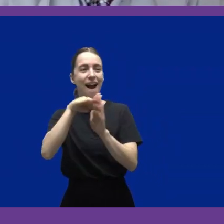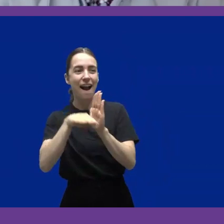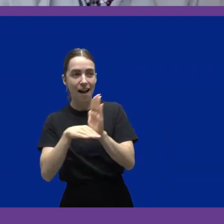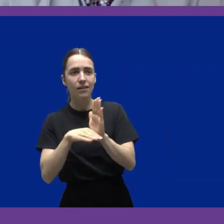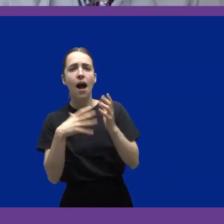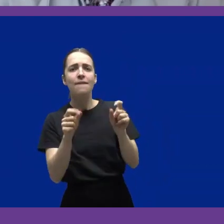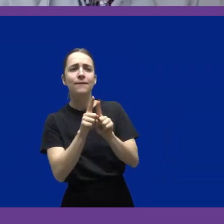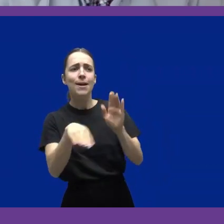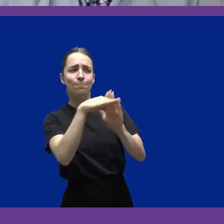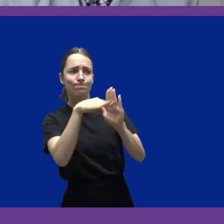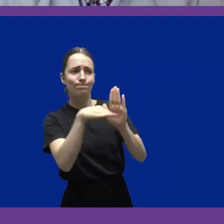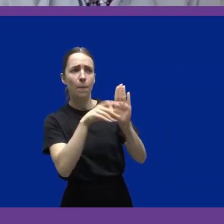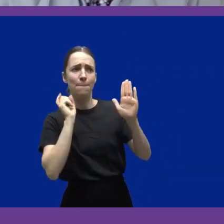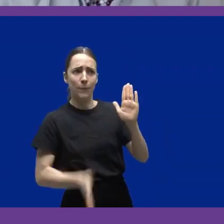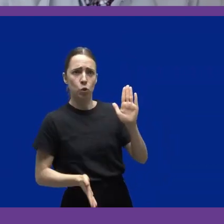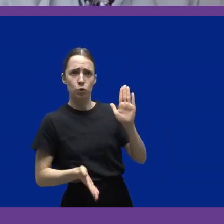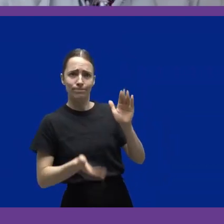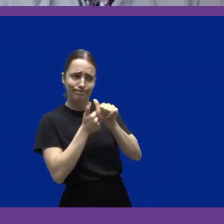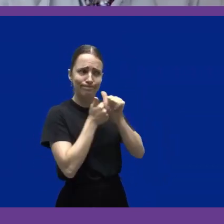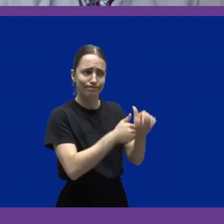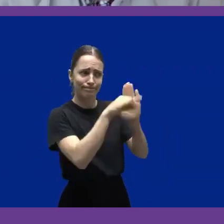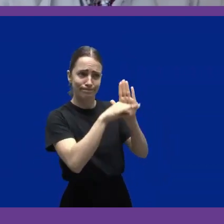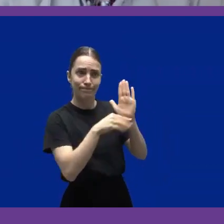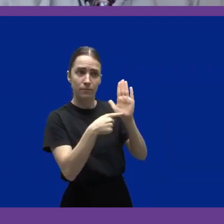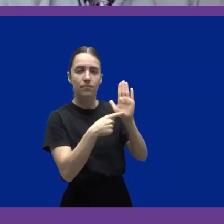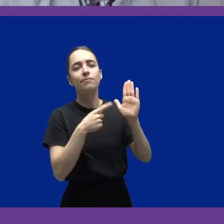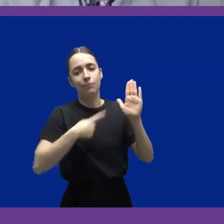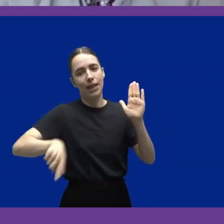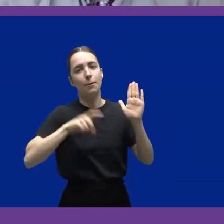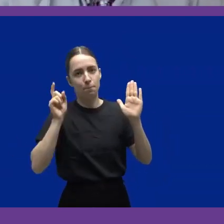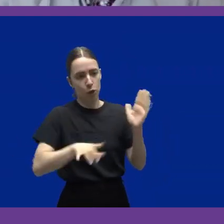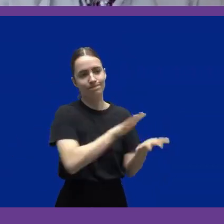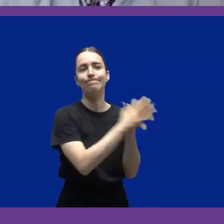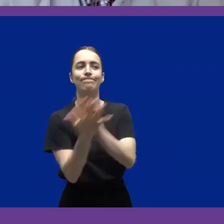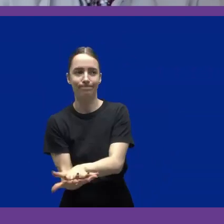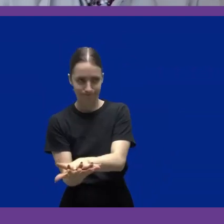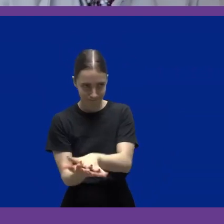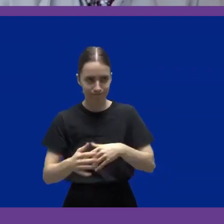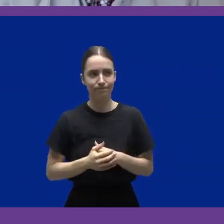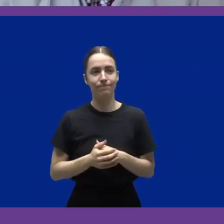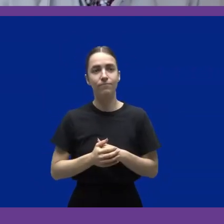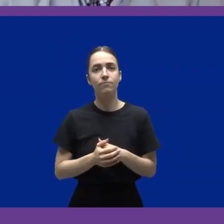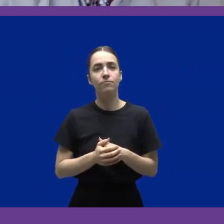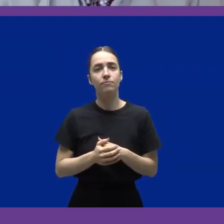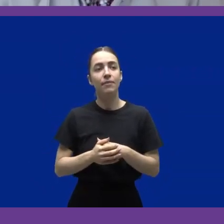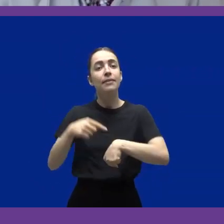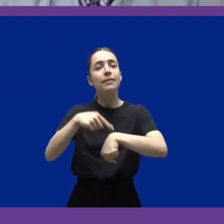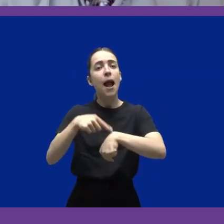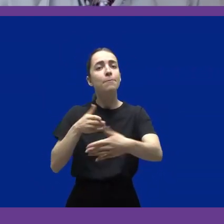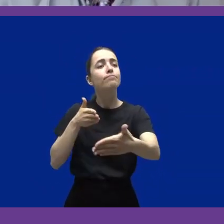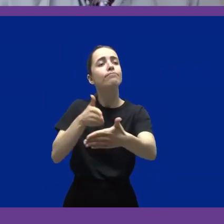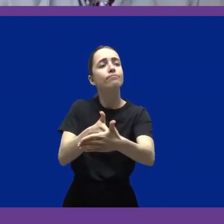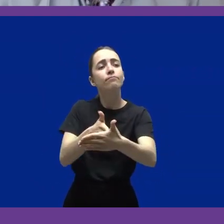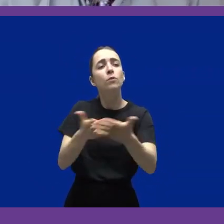being developed, but the deadlines are different than the original deadlines. So